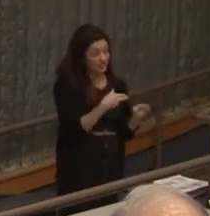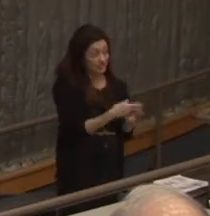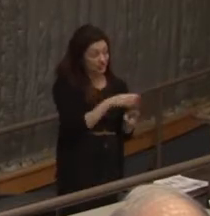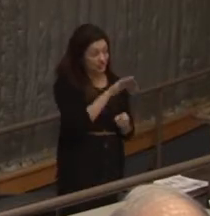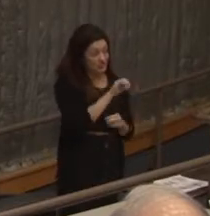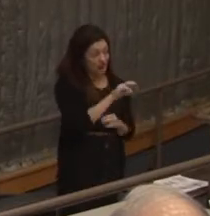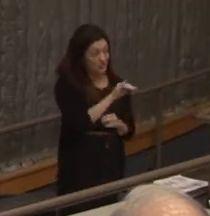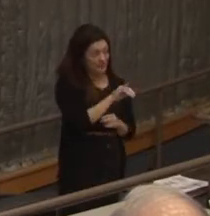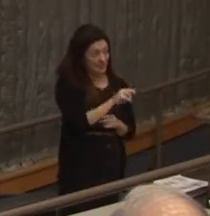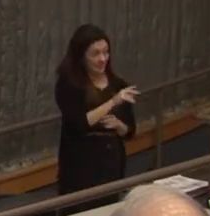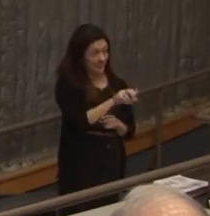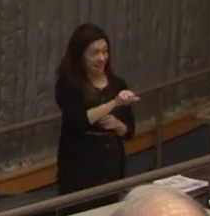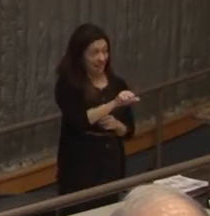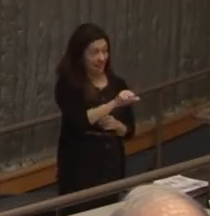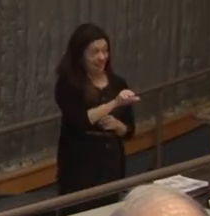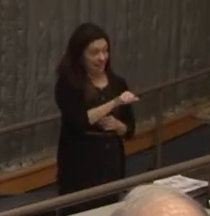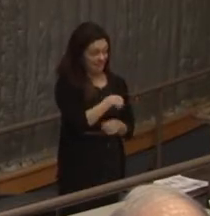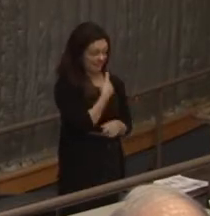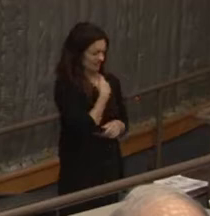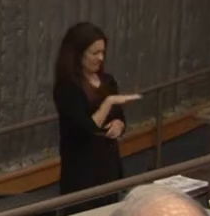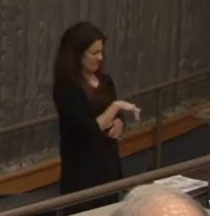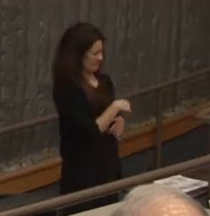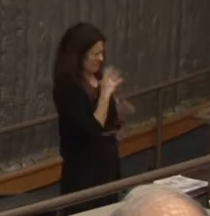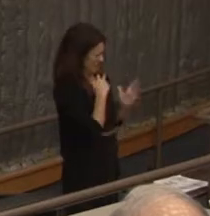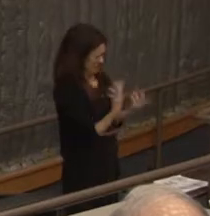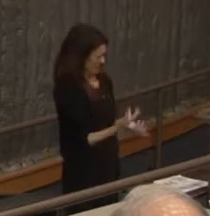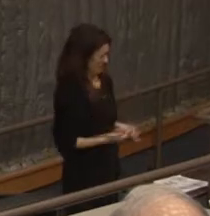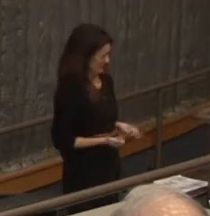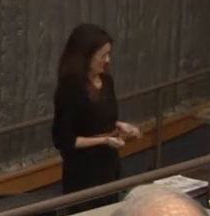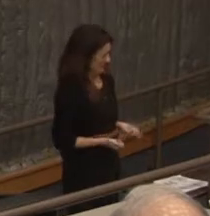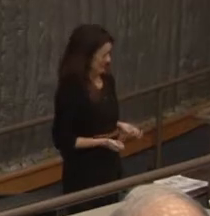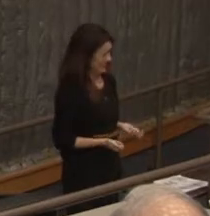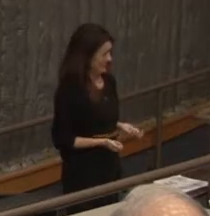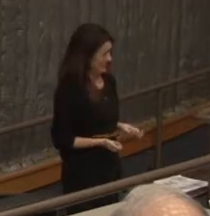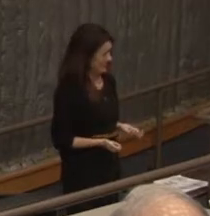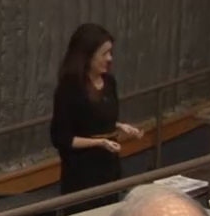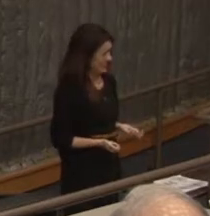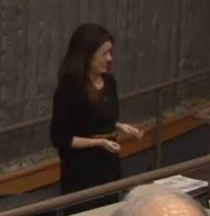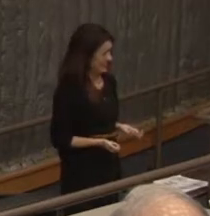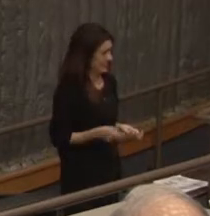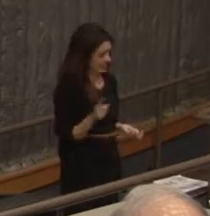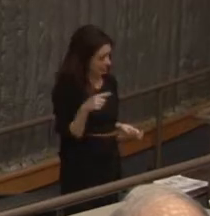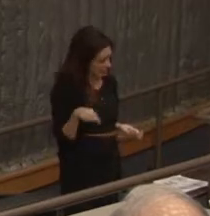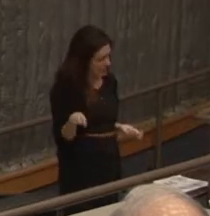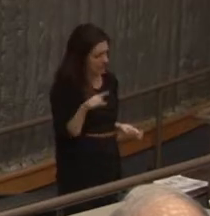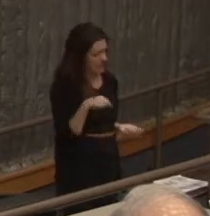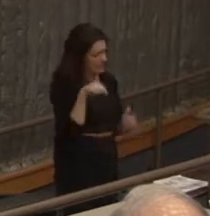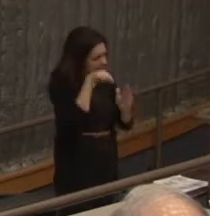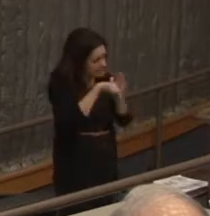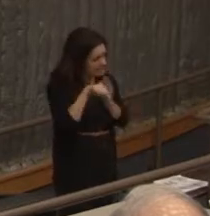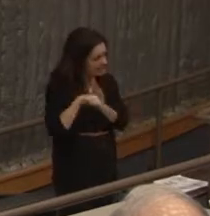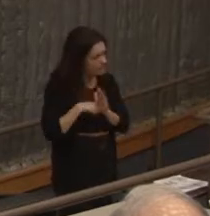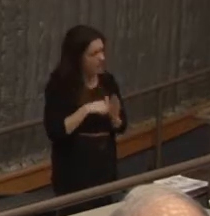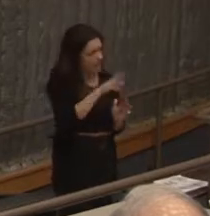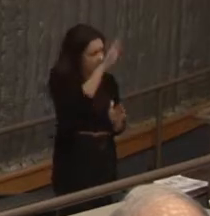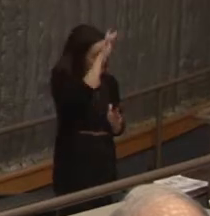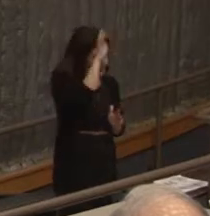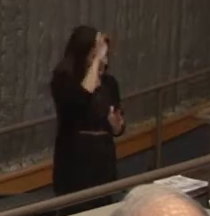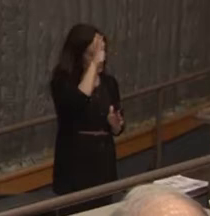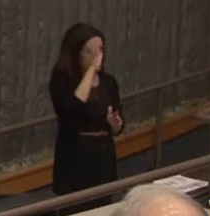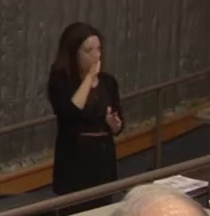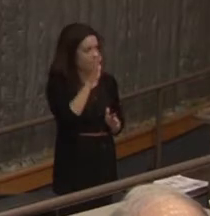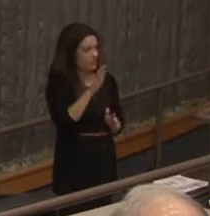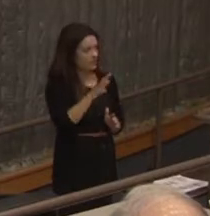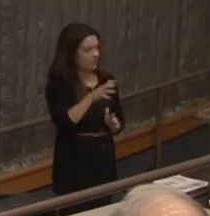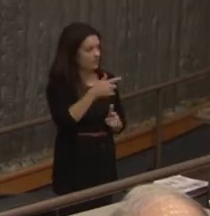he's very independent. He says, "Are you crazy after what they did to my father and grandparents, and God did nothing